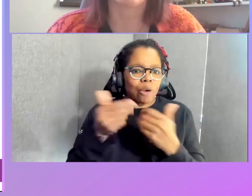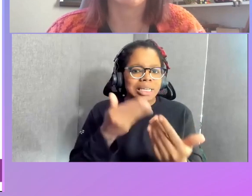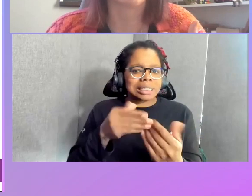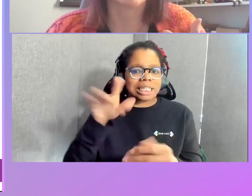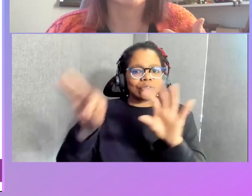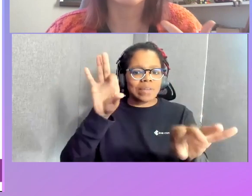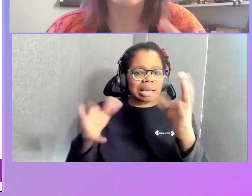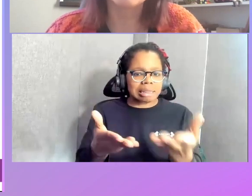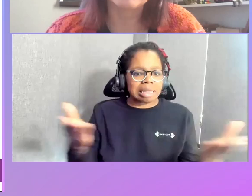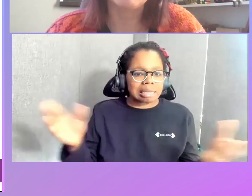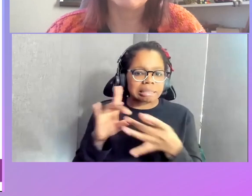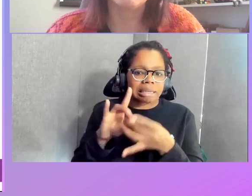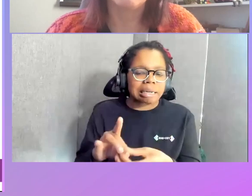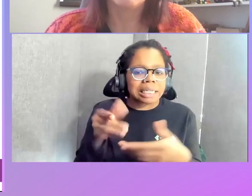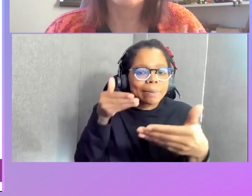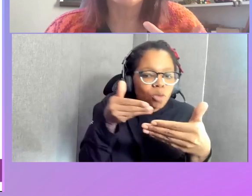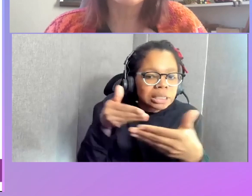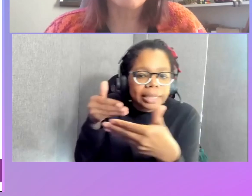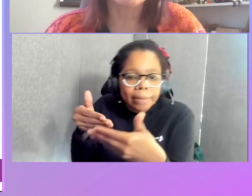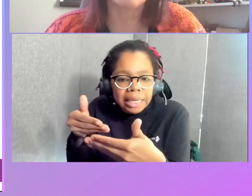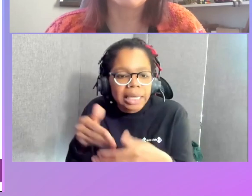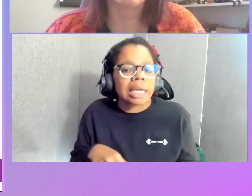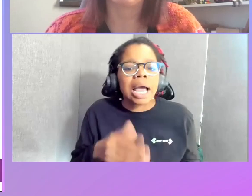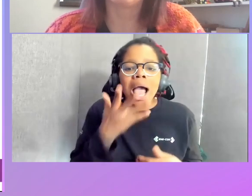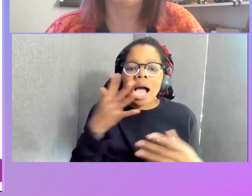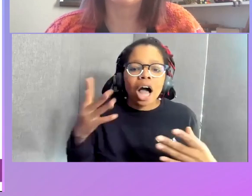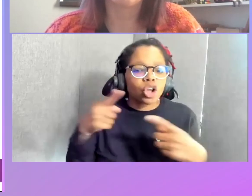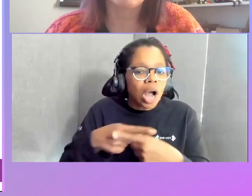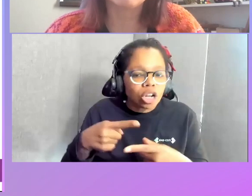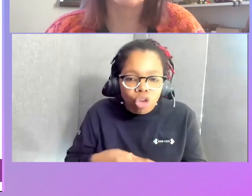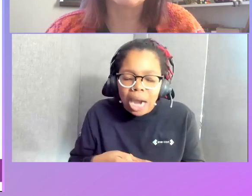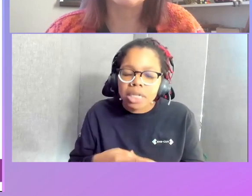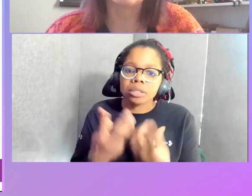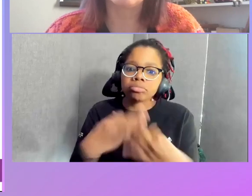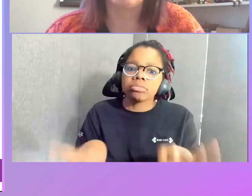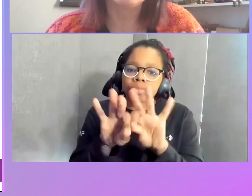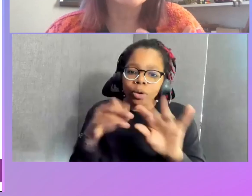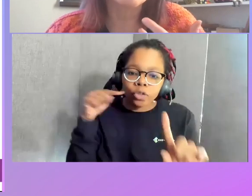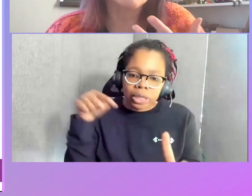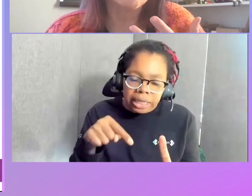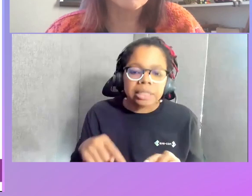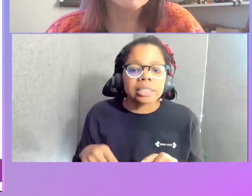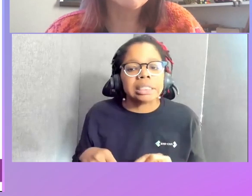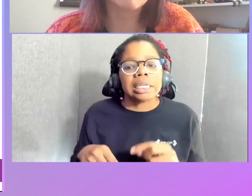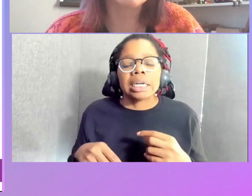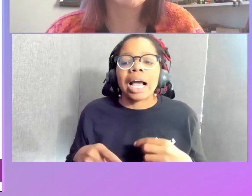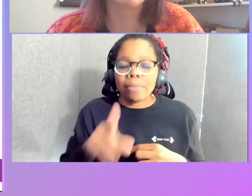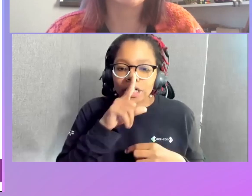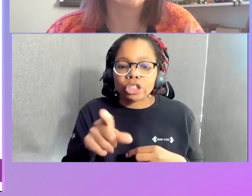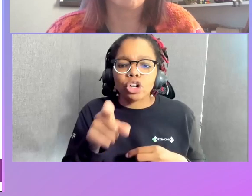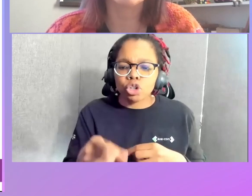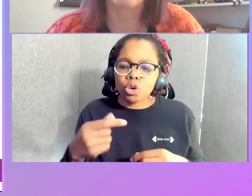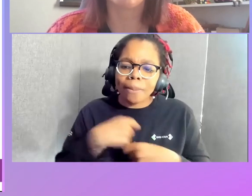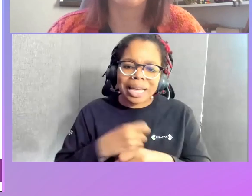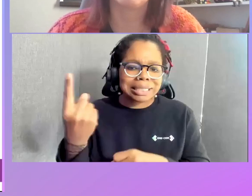things are with regards to proximity. Color contrast becomes a factor in this, and making sure that you've really made